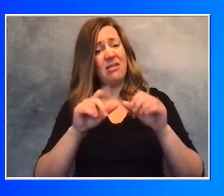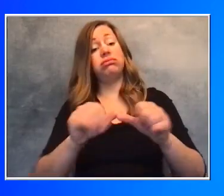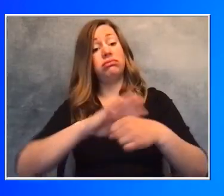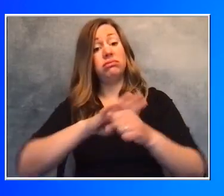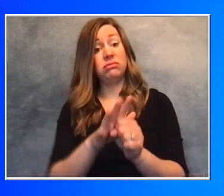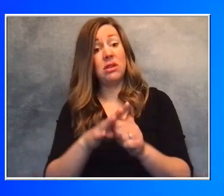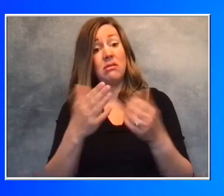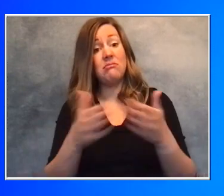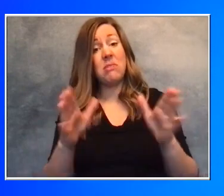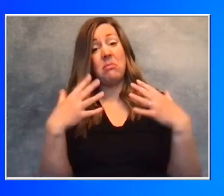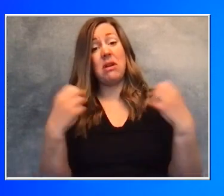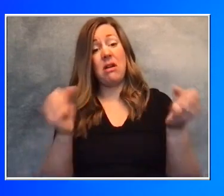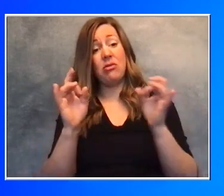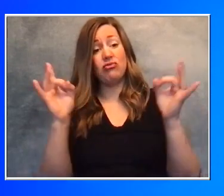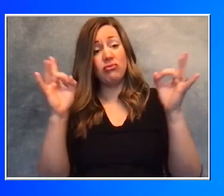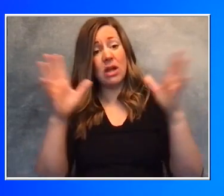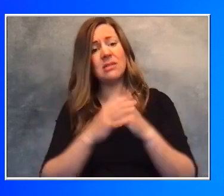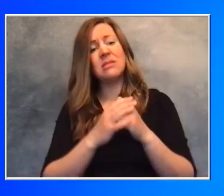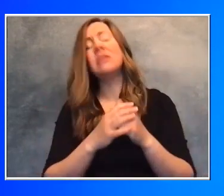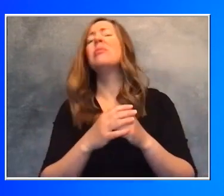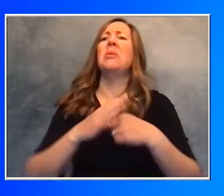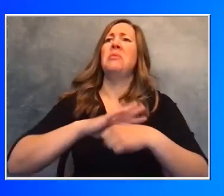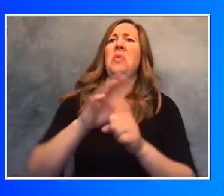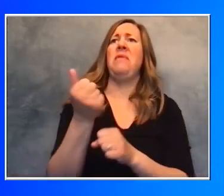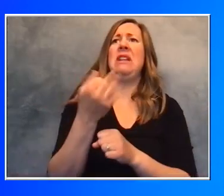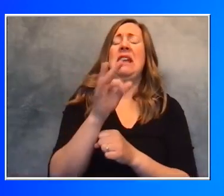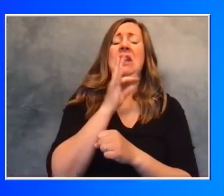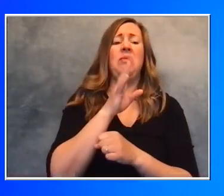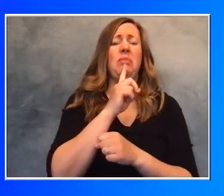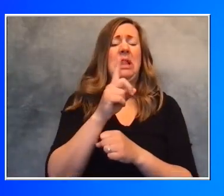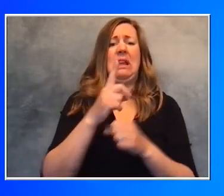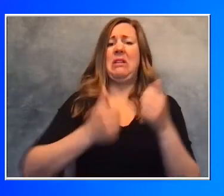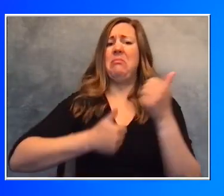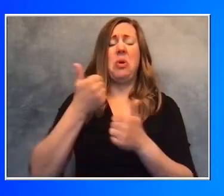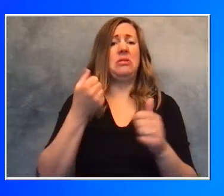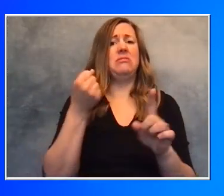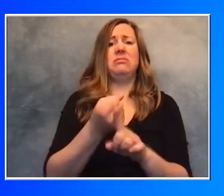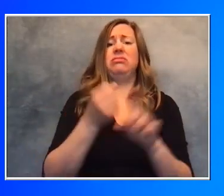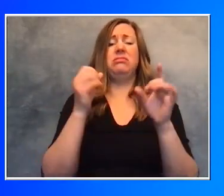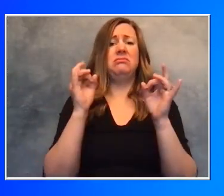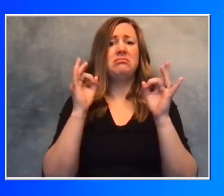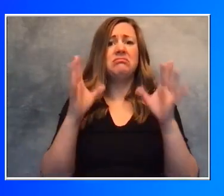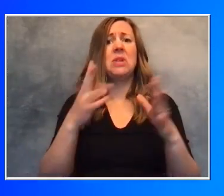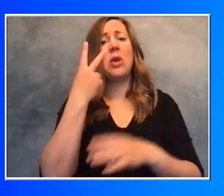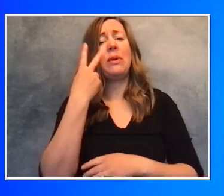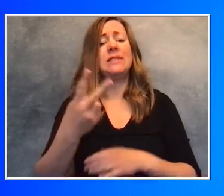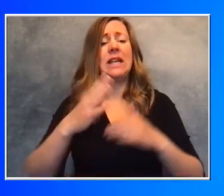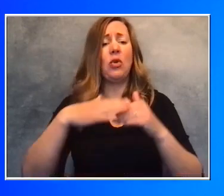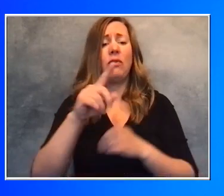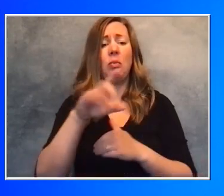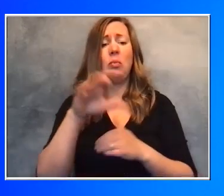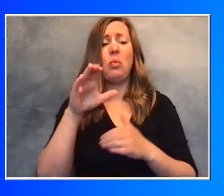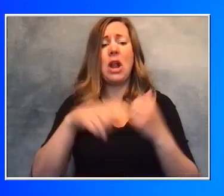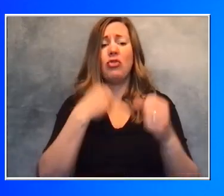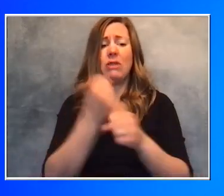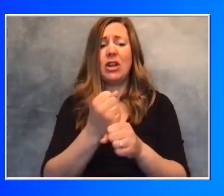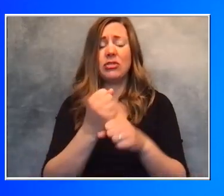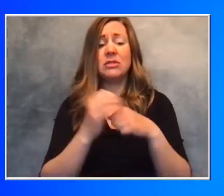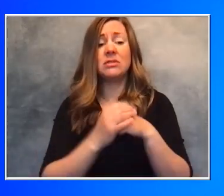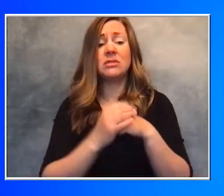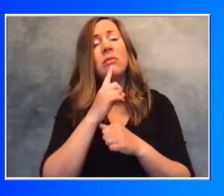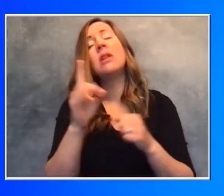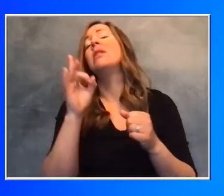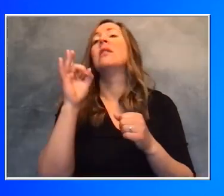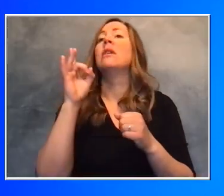COVID-19 has been the biggest public health crisis that we have seen in over 100 years, and it has been extremely challenging both for the